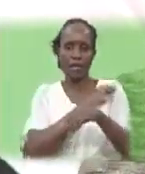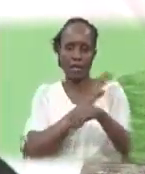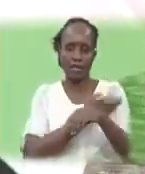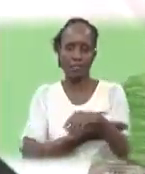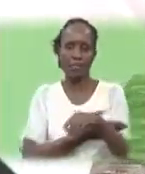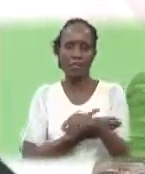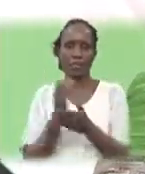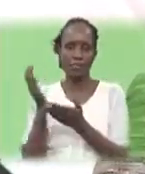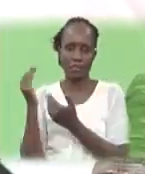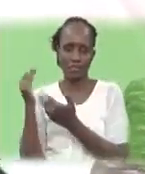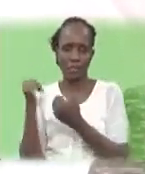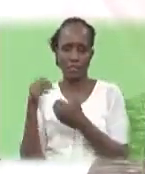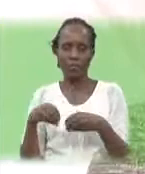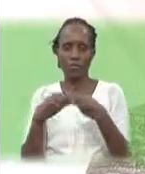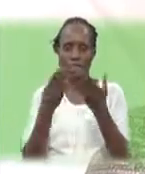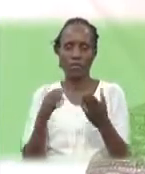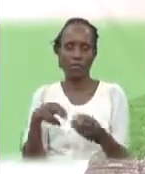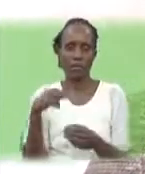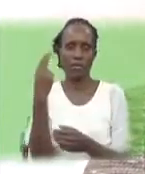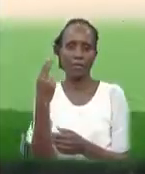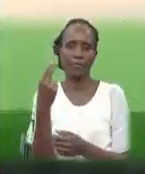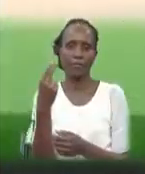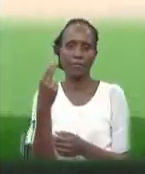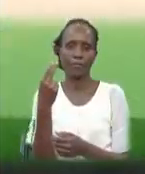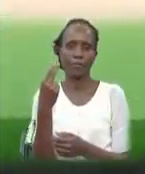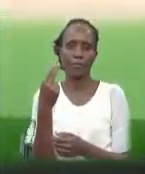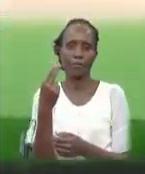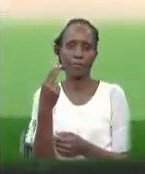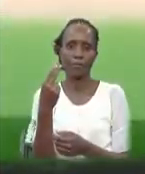our expectations to deliver high.